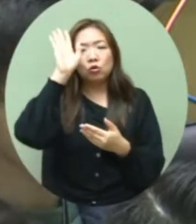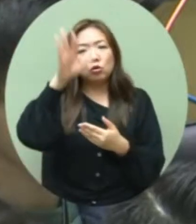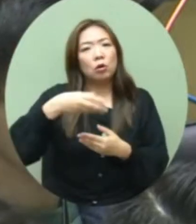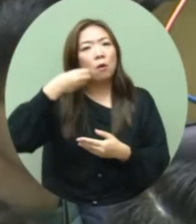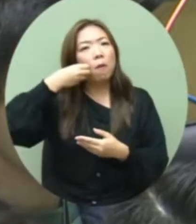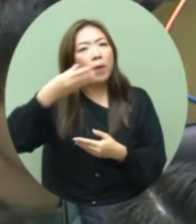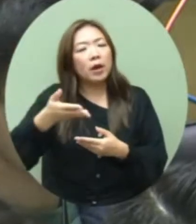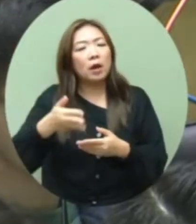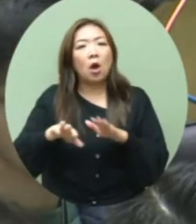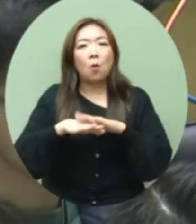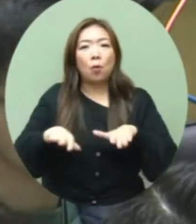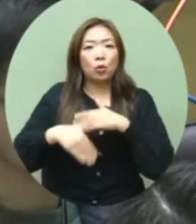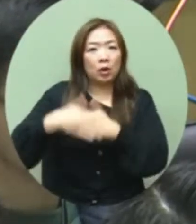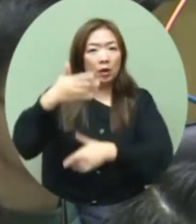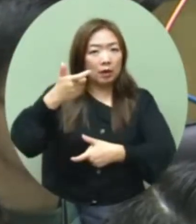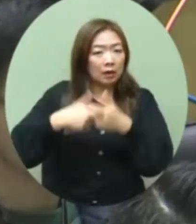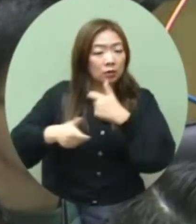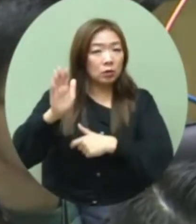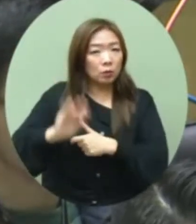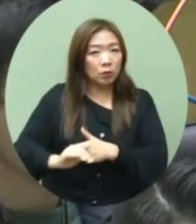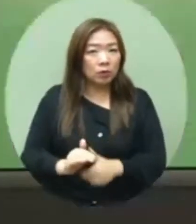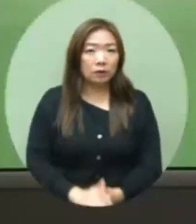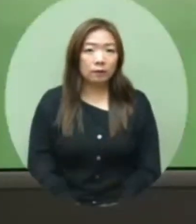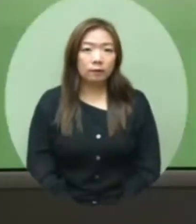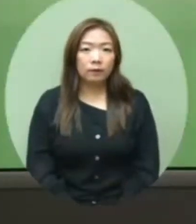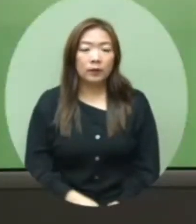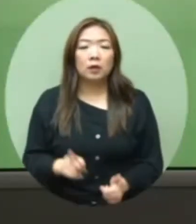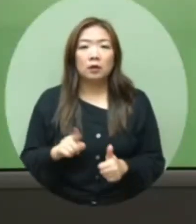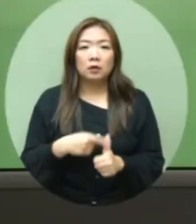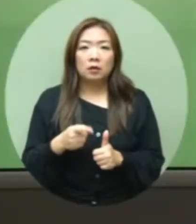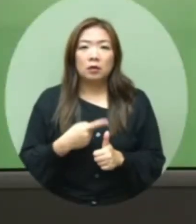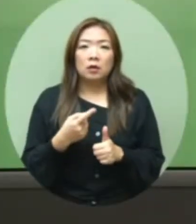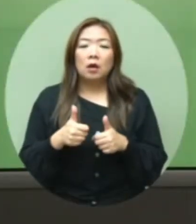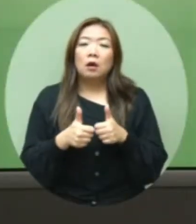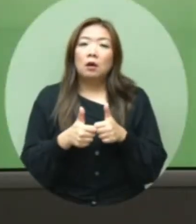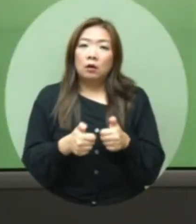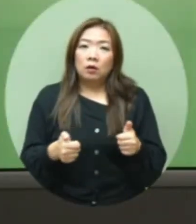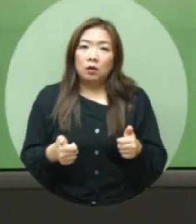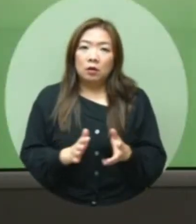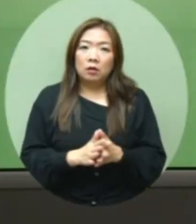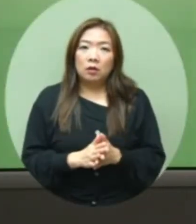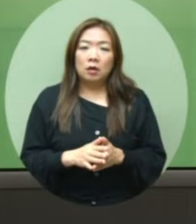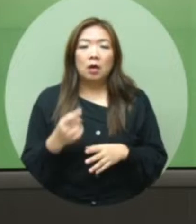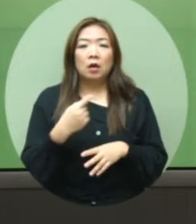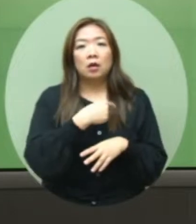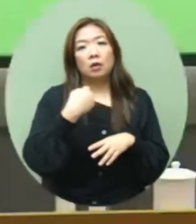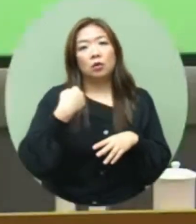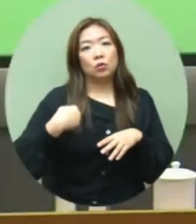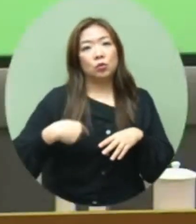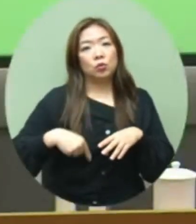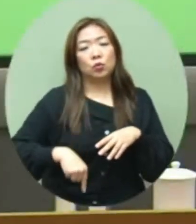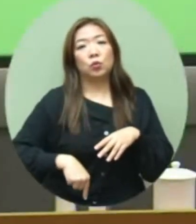on the property market? Will the measure be relaxed to cover ordinary properties?